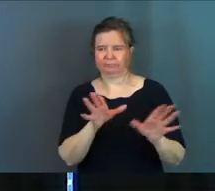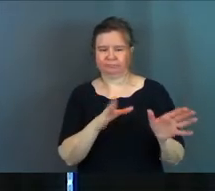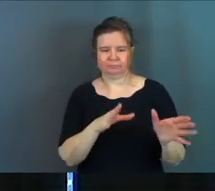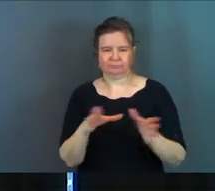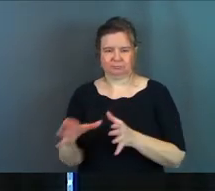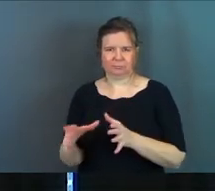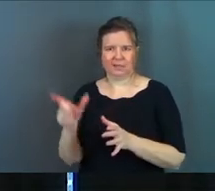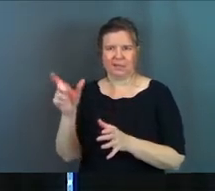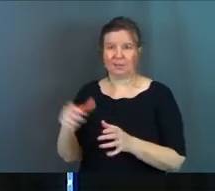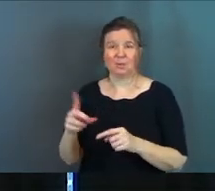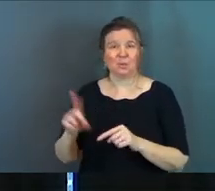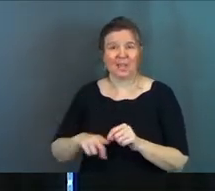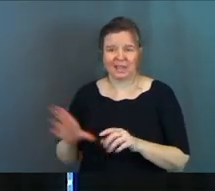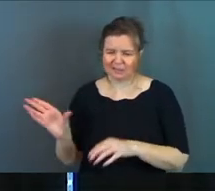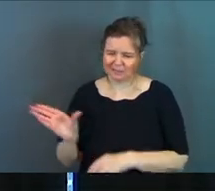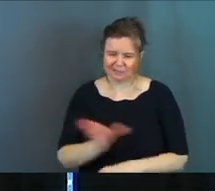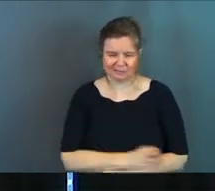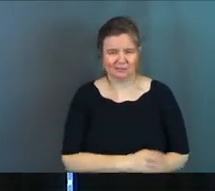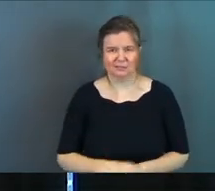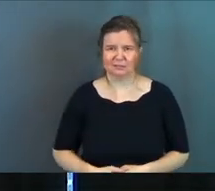this value column, but you can't.